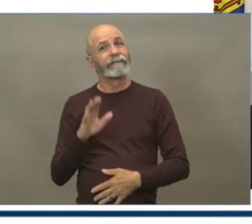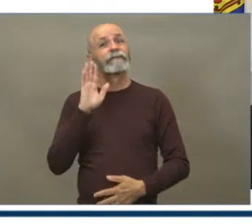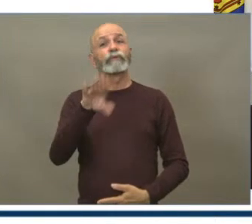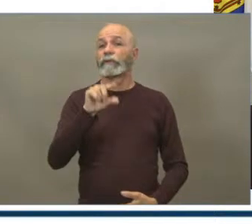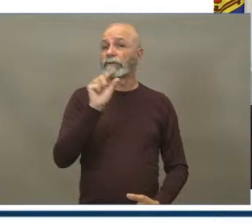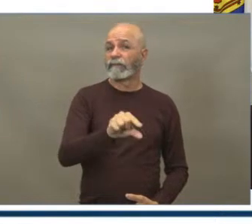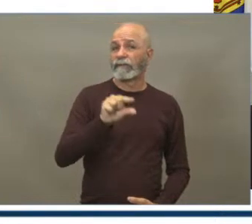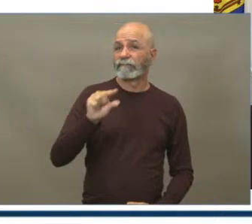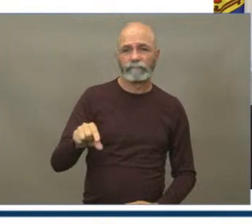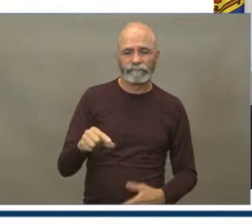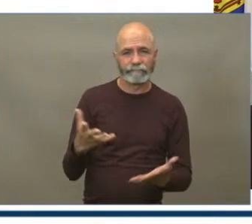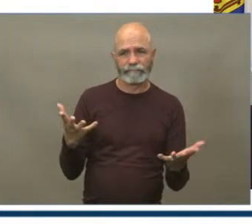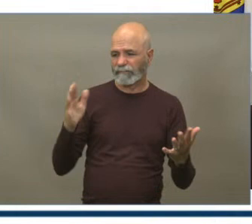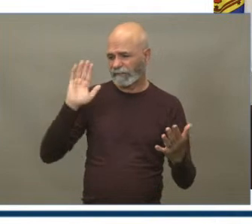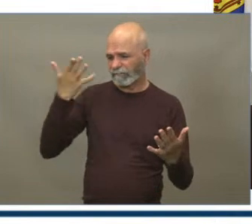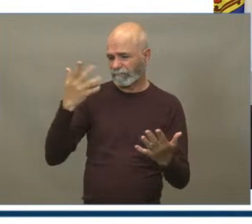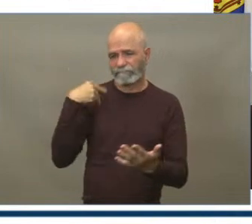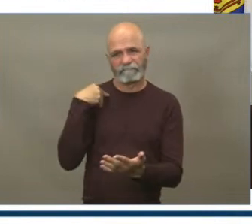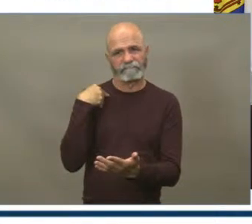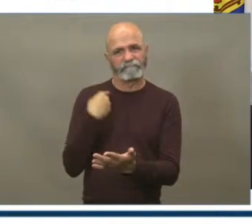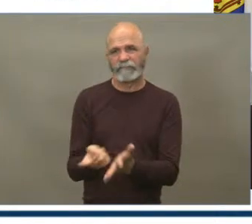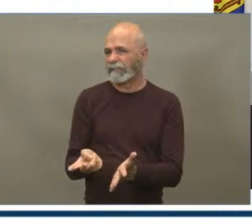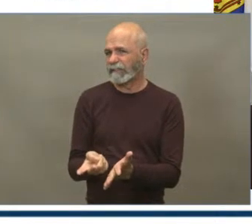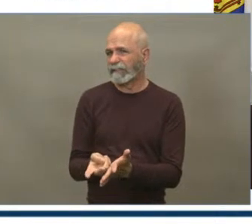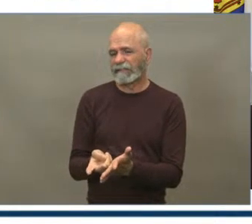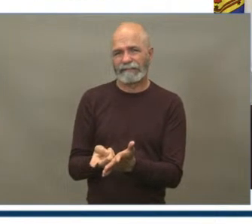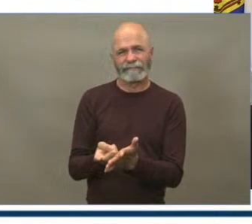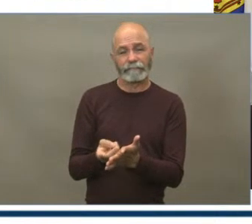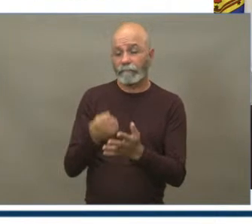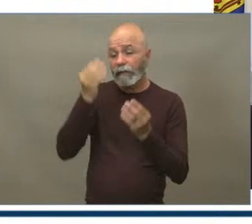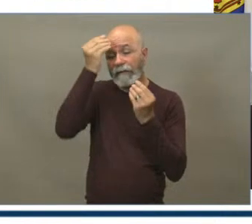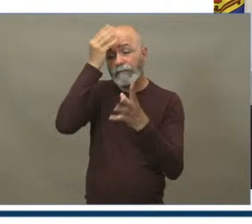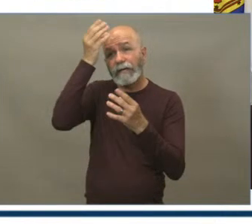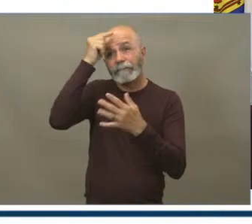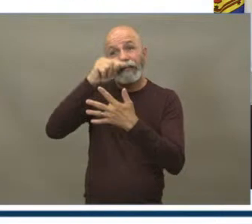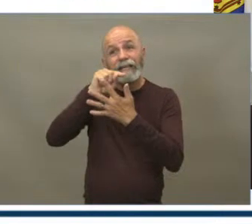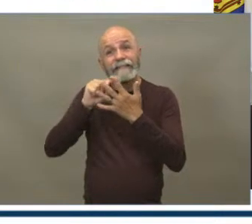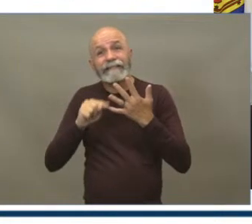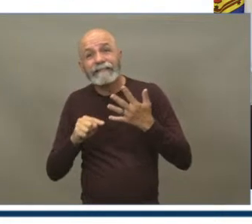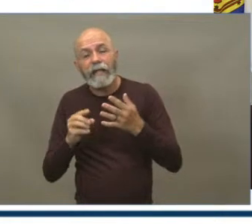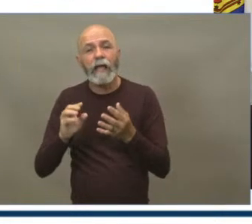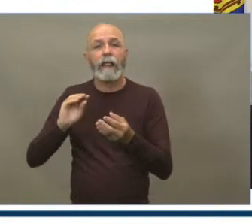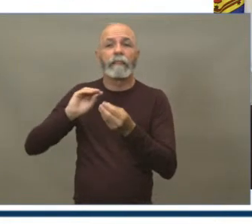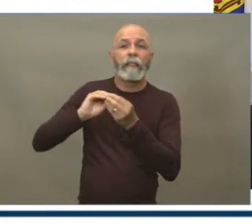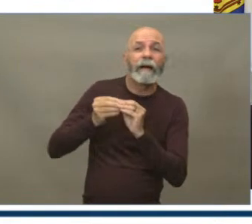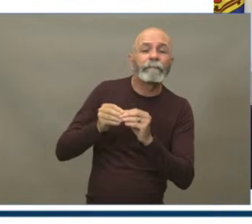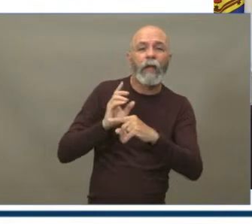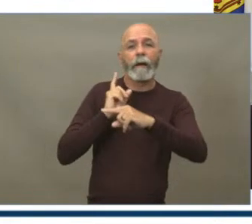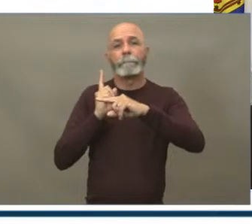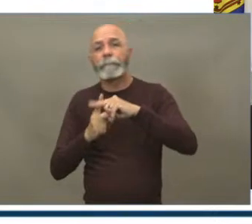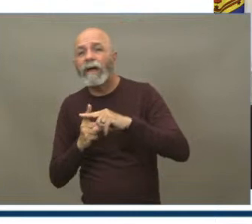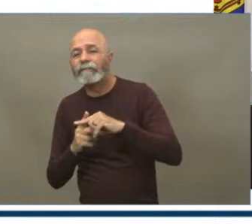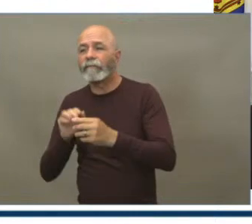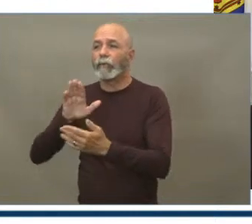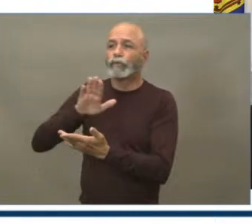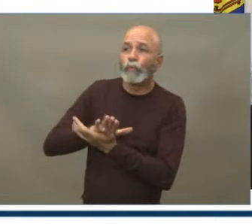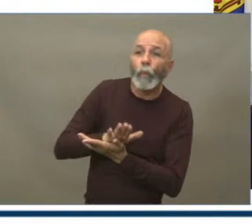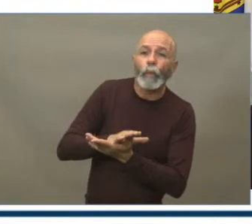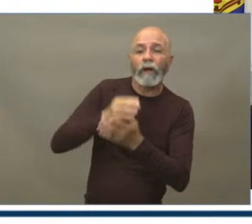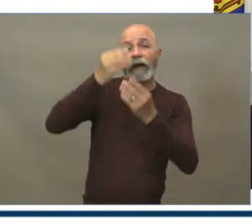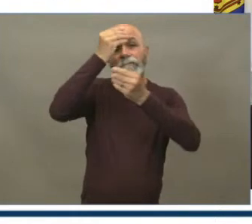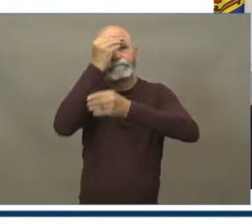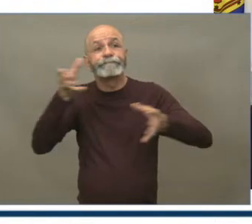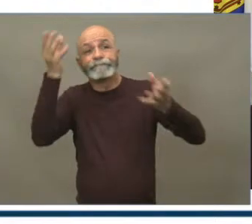The first is a lack of transparency over case numbers. Any case numbers in schools are publicly reported,